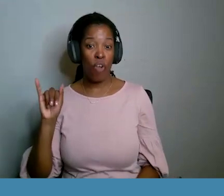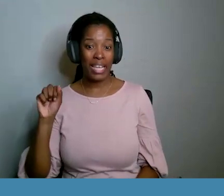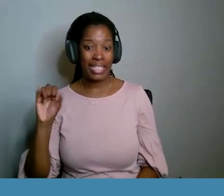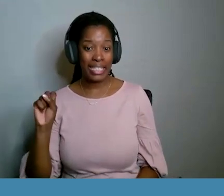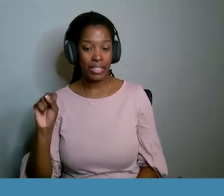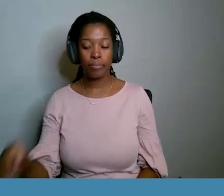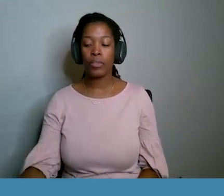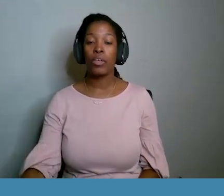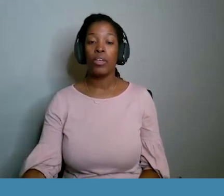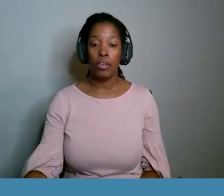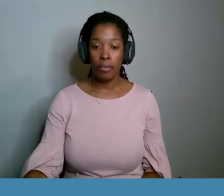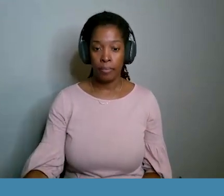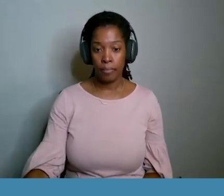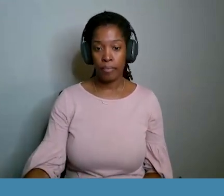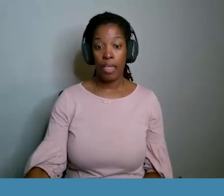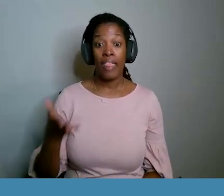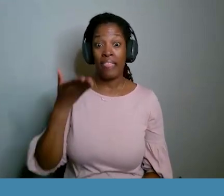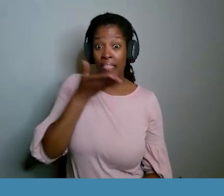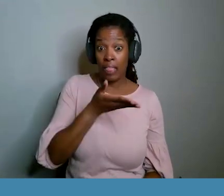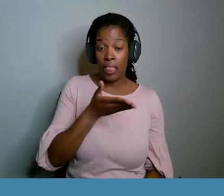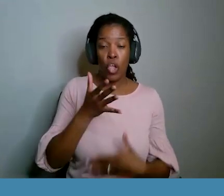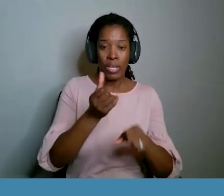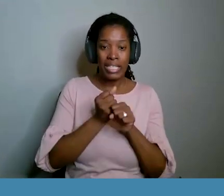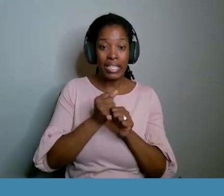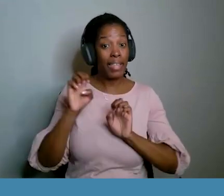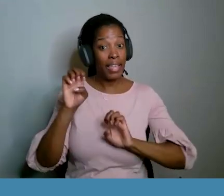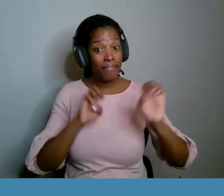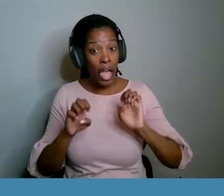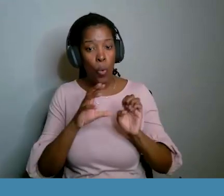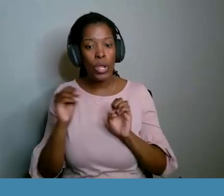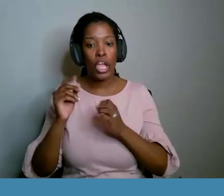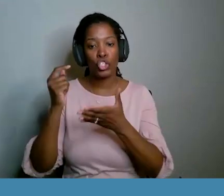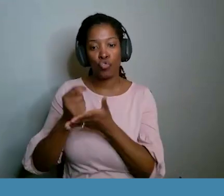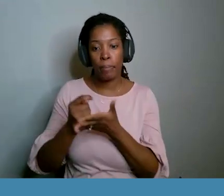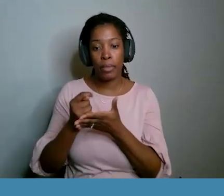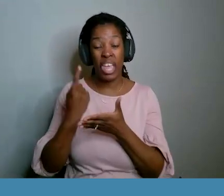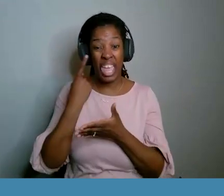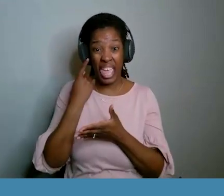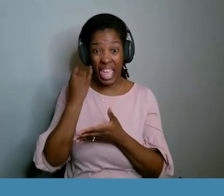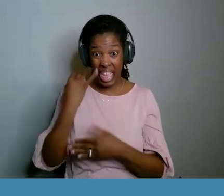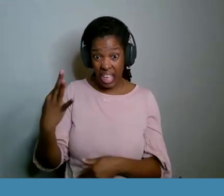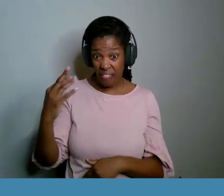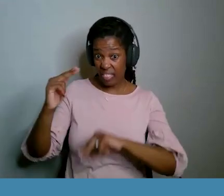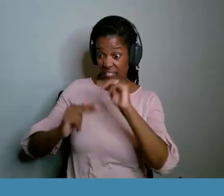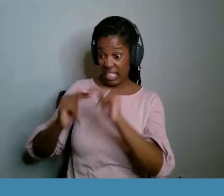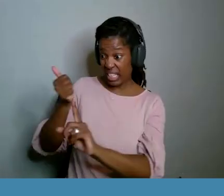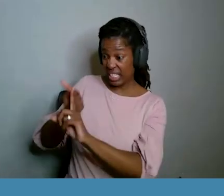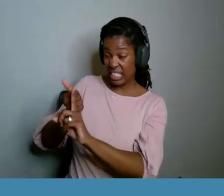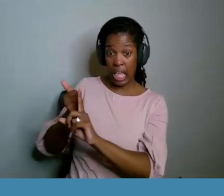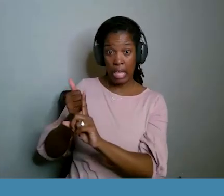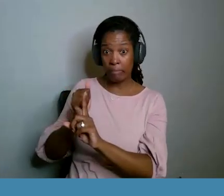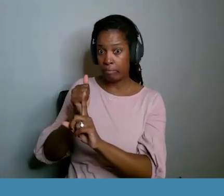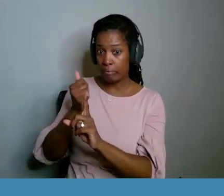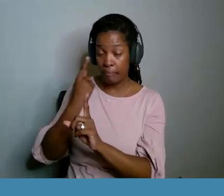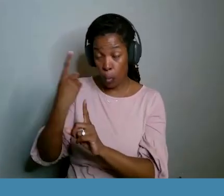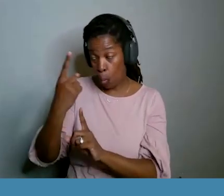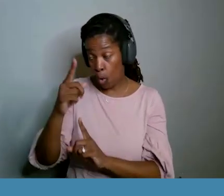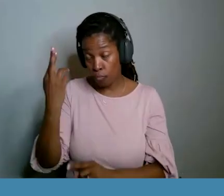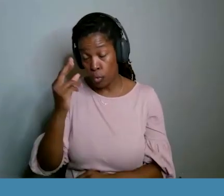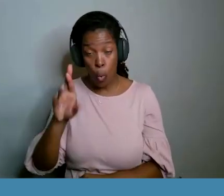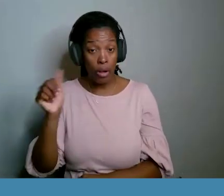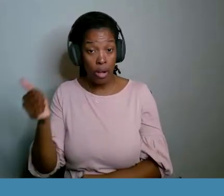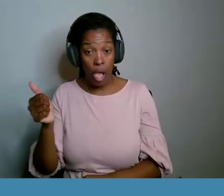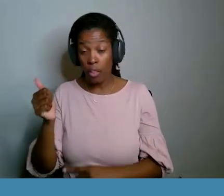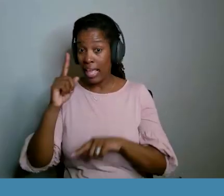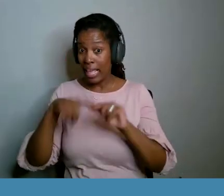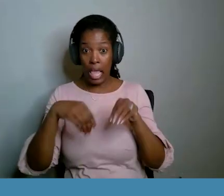receive evaluations and treatment. And if the facility, for one reason or another, is unable to provide the patient with the care